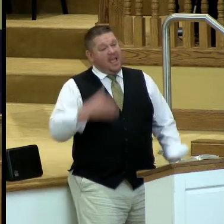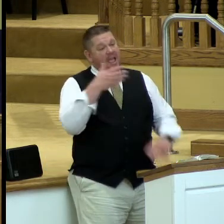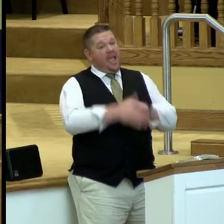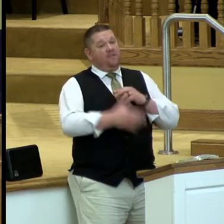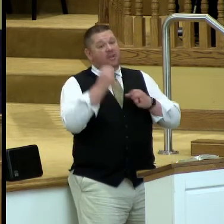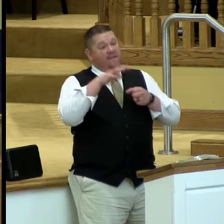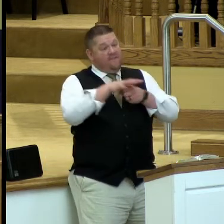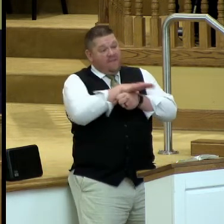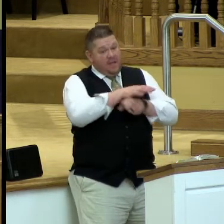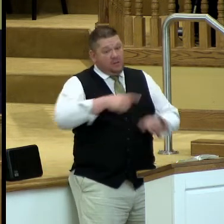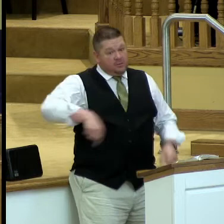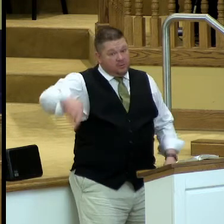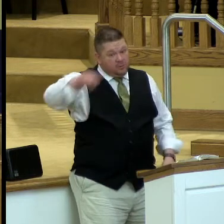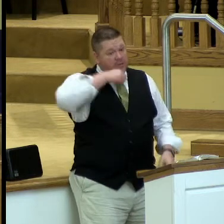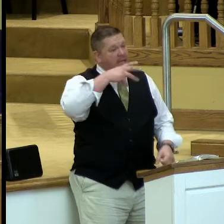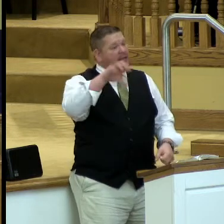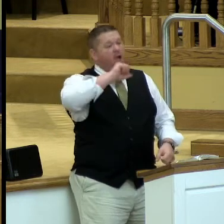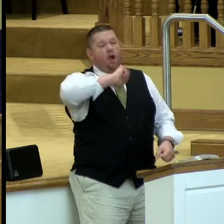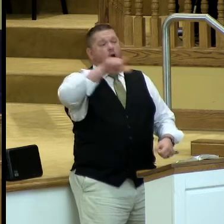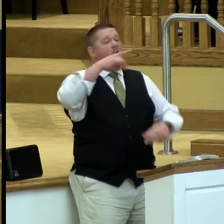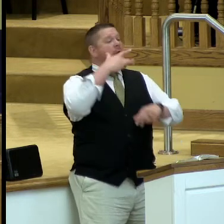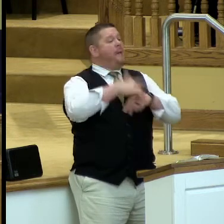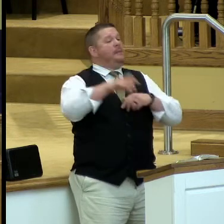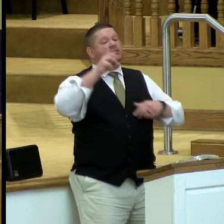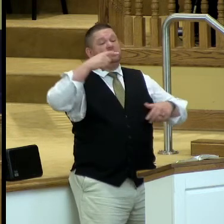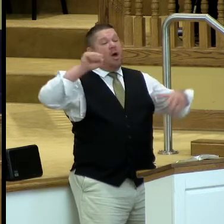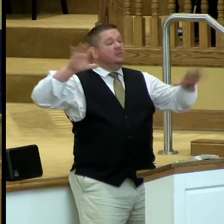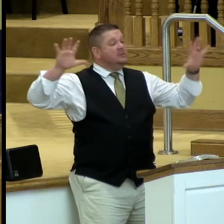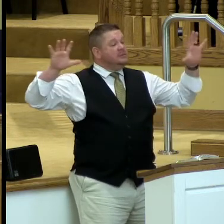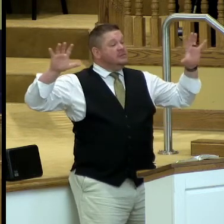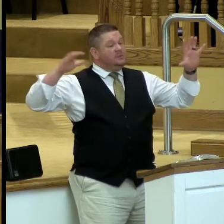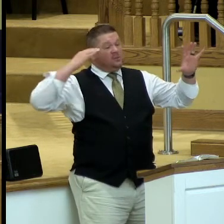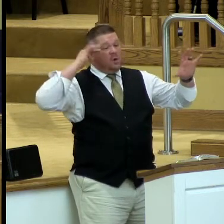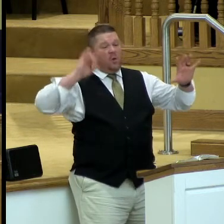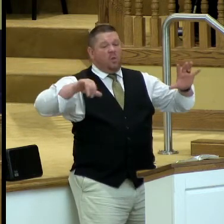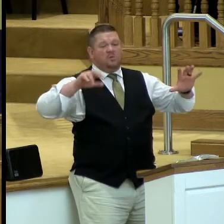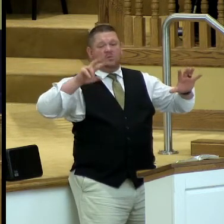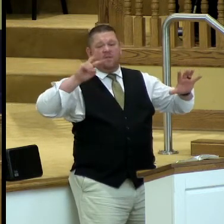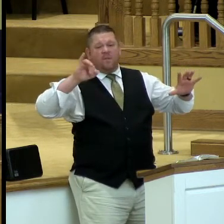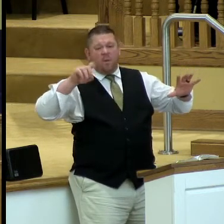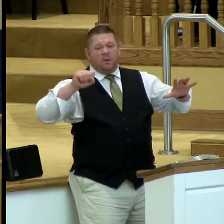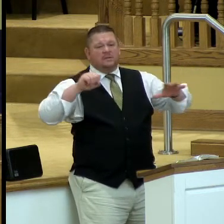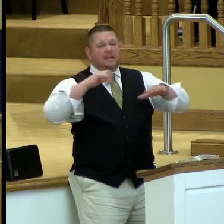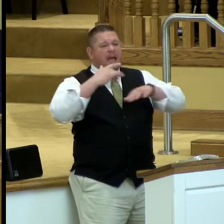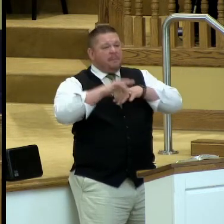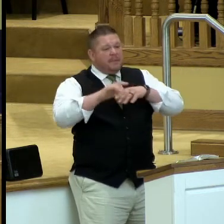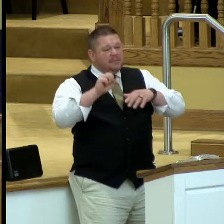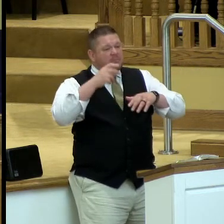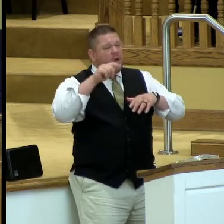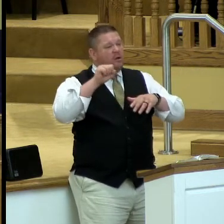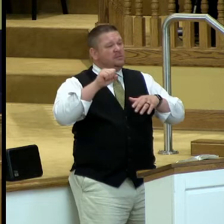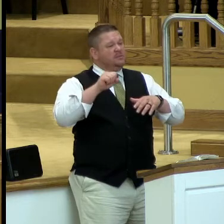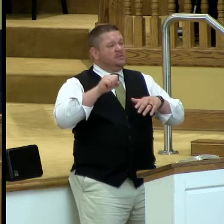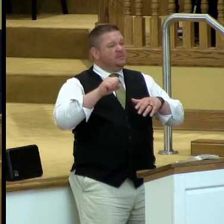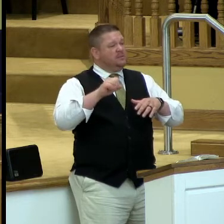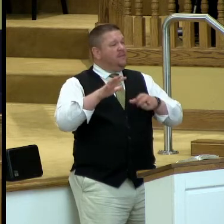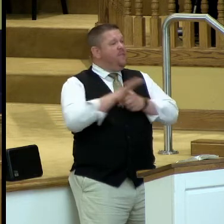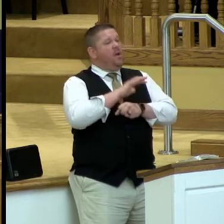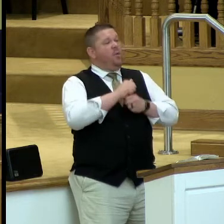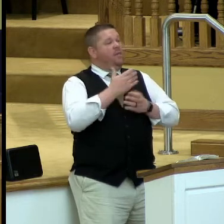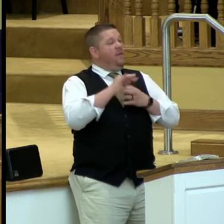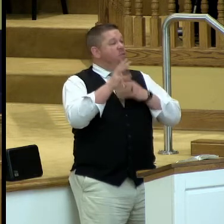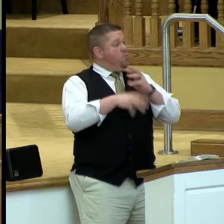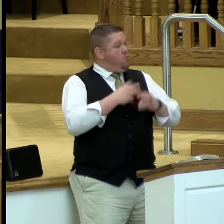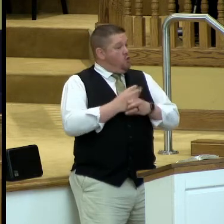After he fills you, he takes all those empty spots, you know, those voids that we tried for so long to fill with the things of this